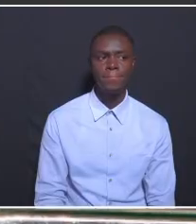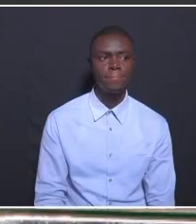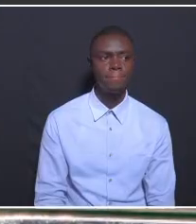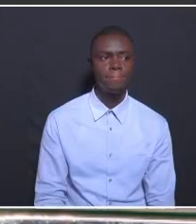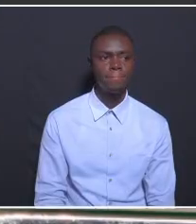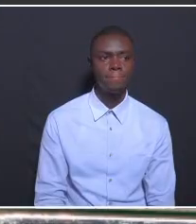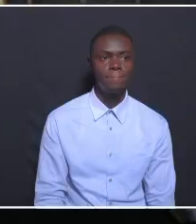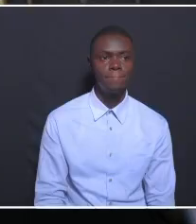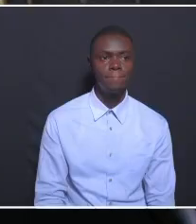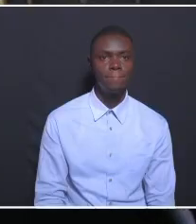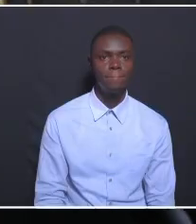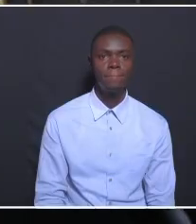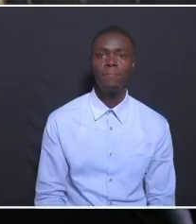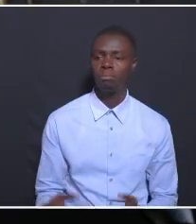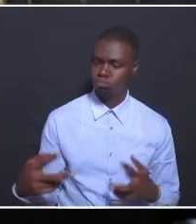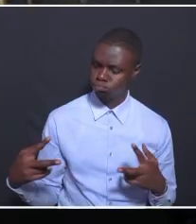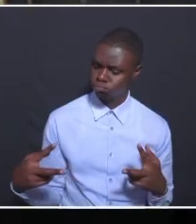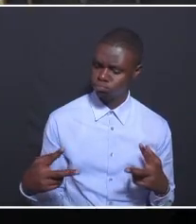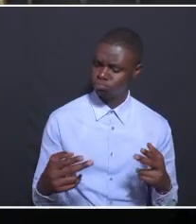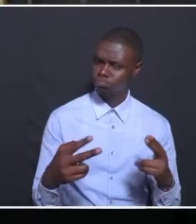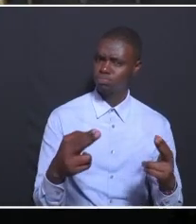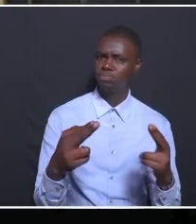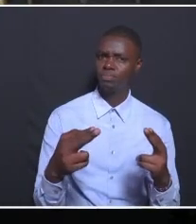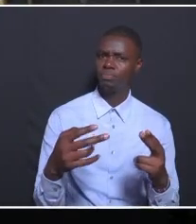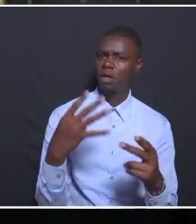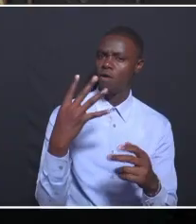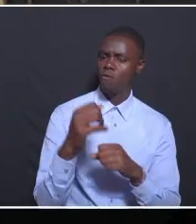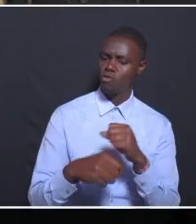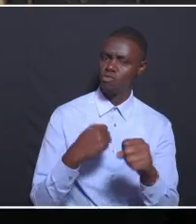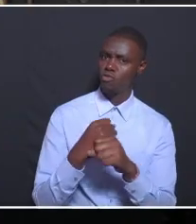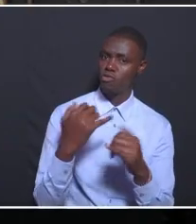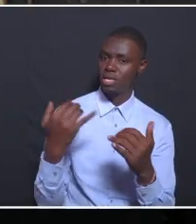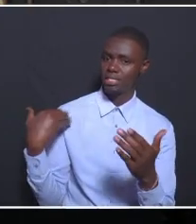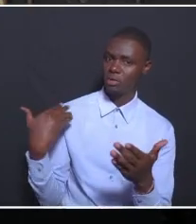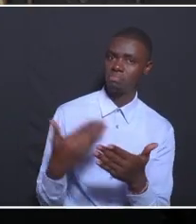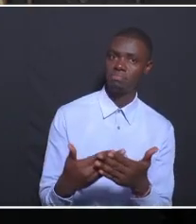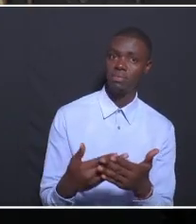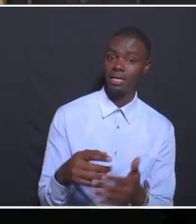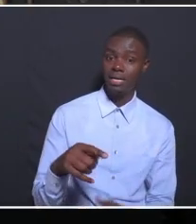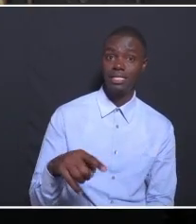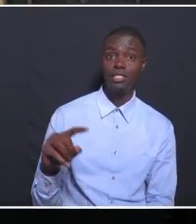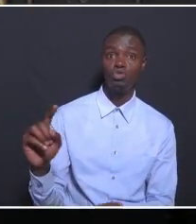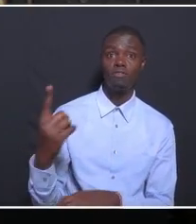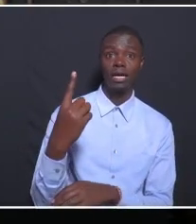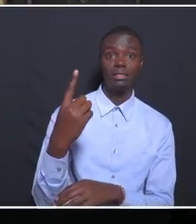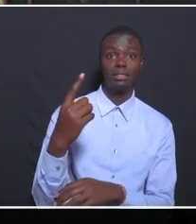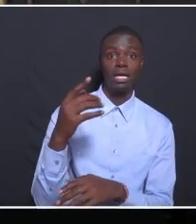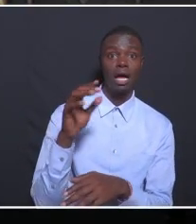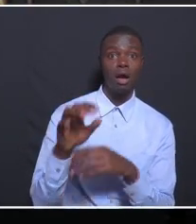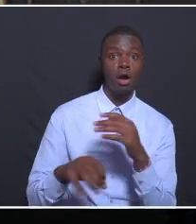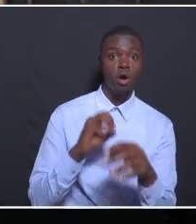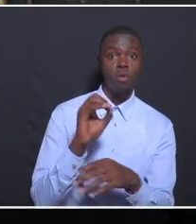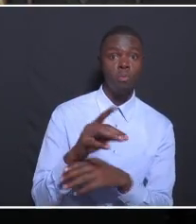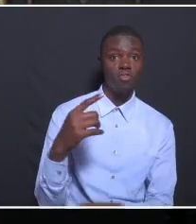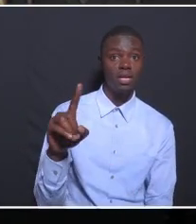I have been editing for now 4 years. 4 years. Yeah. Okay. This is your first feature? It's Yeah. your. This